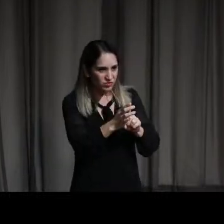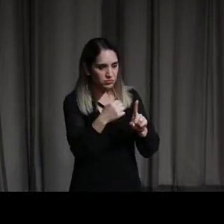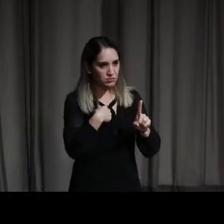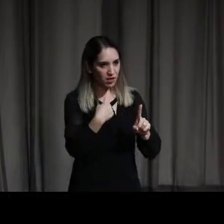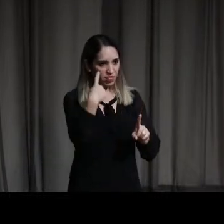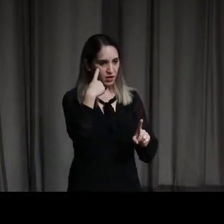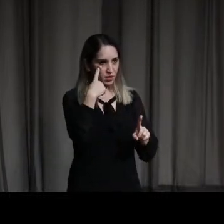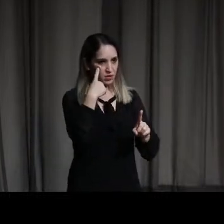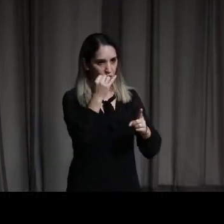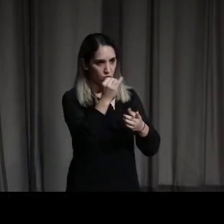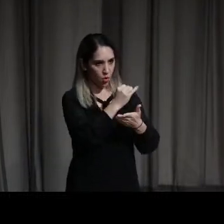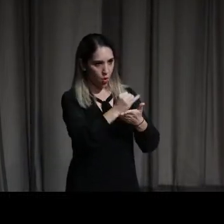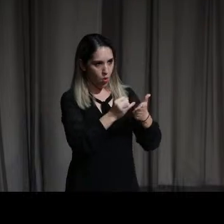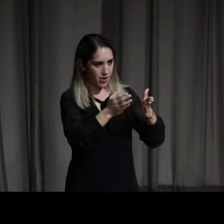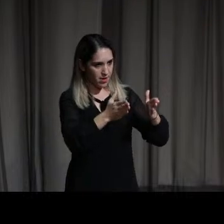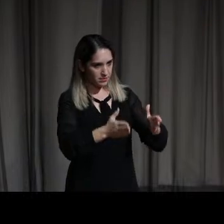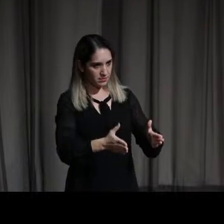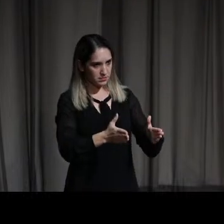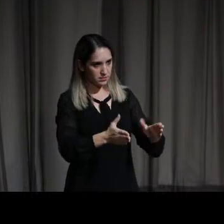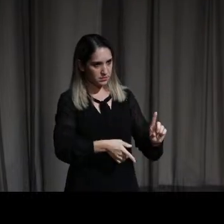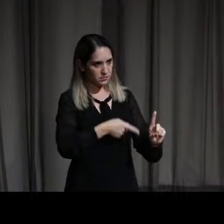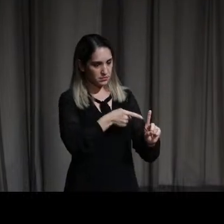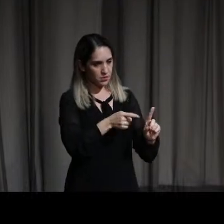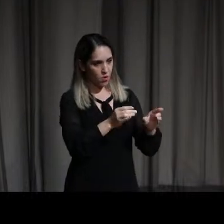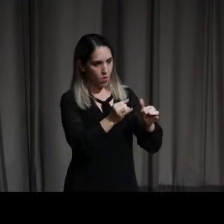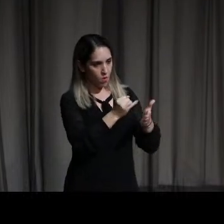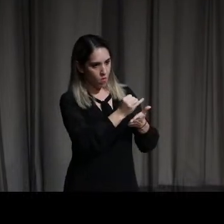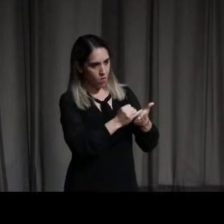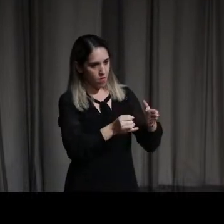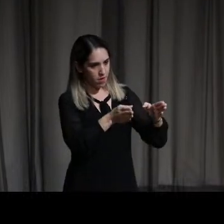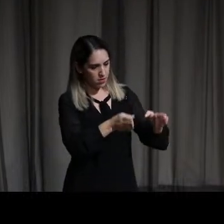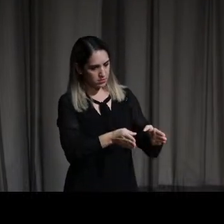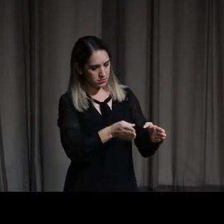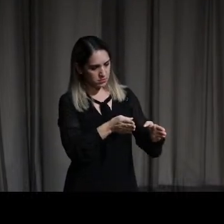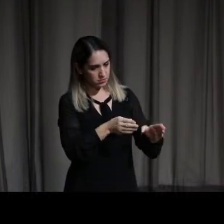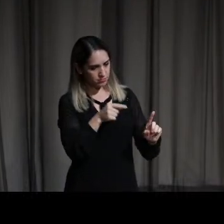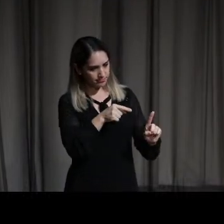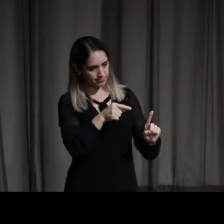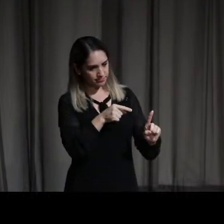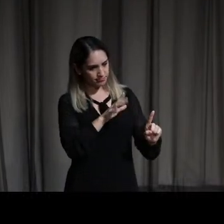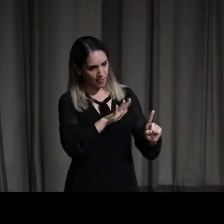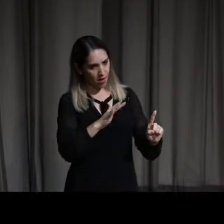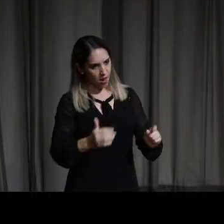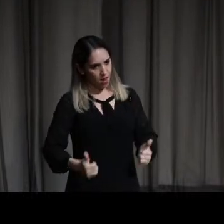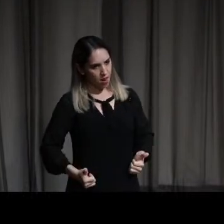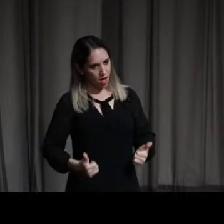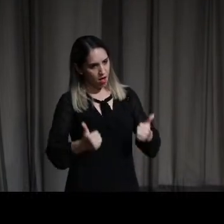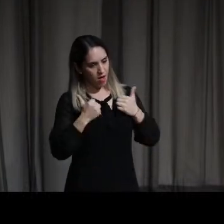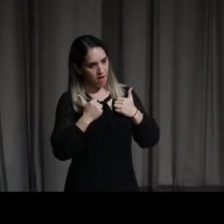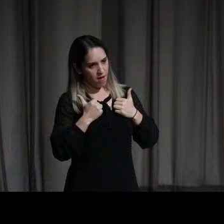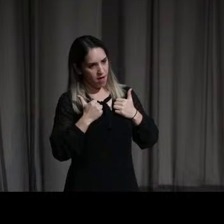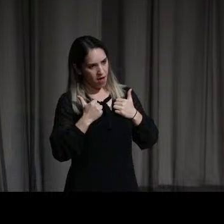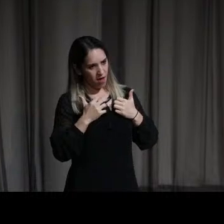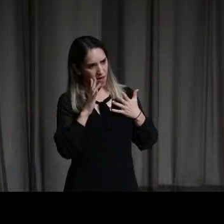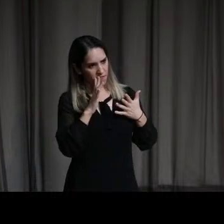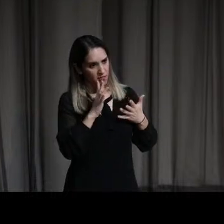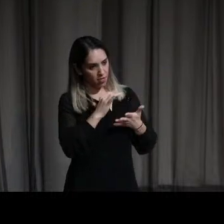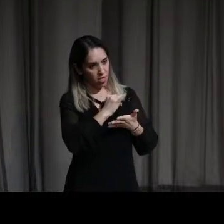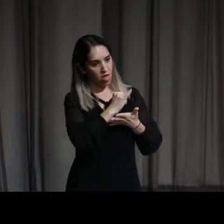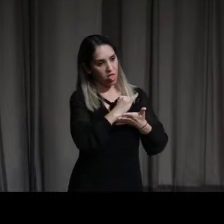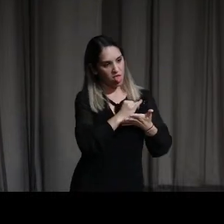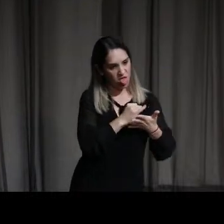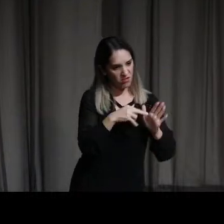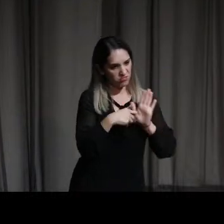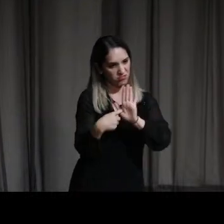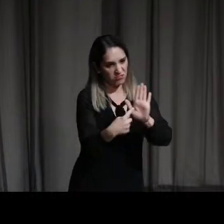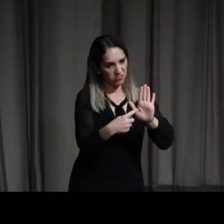artists, in fact, I know artists, right, who are not, their lives don't stop at the canvas or